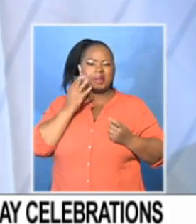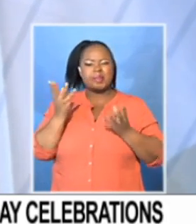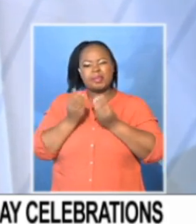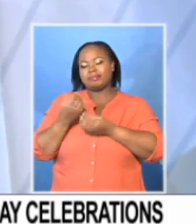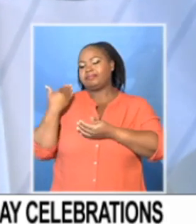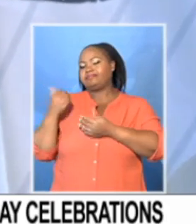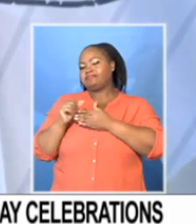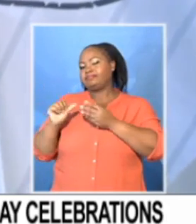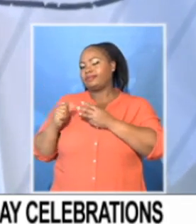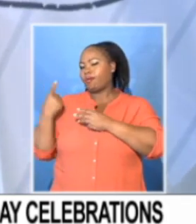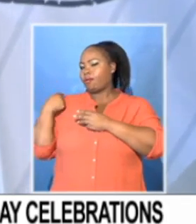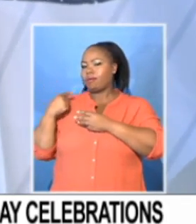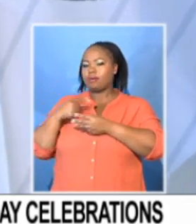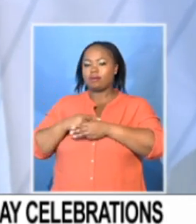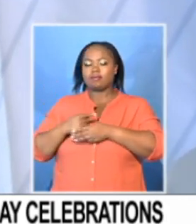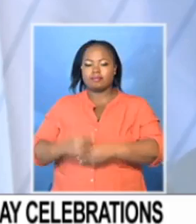ago.